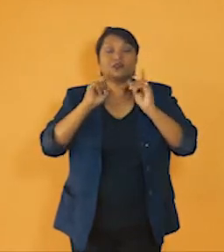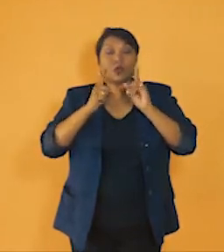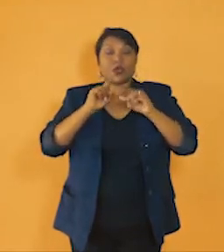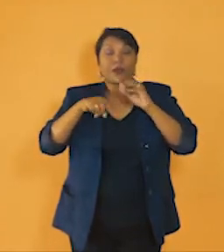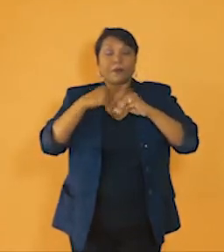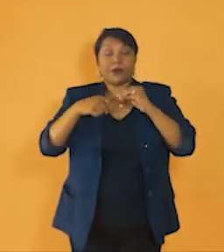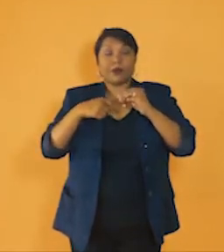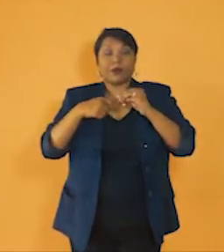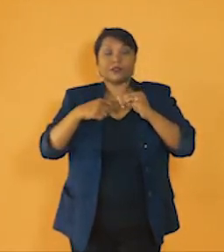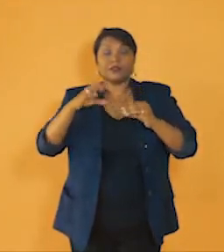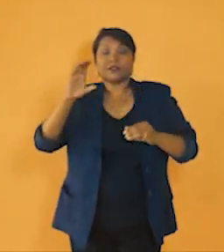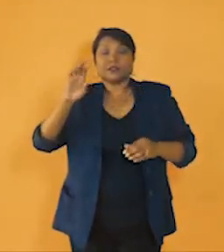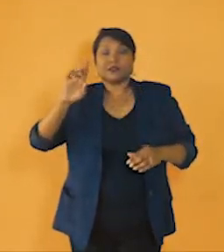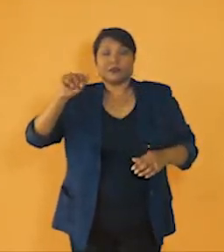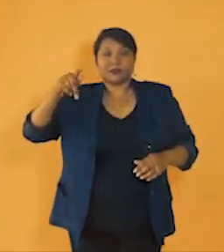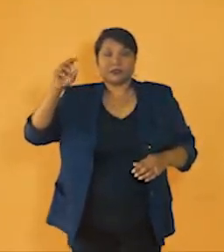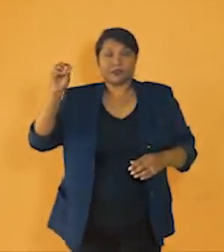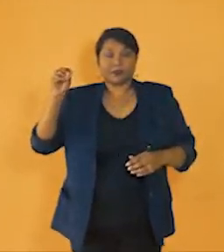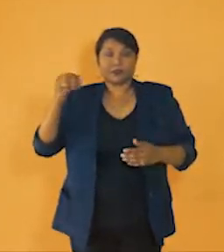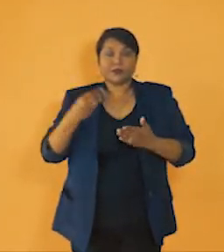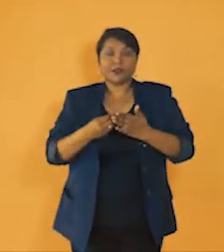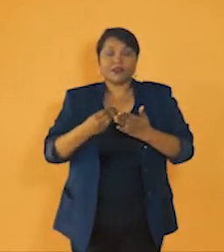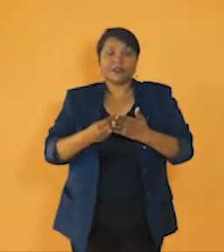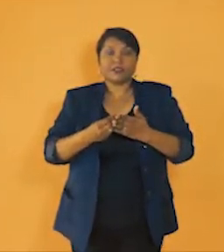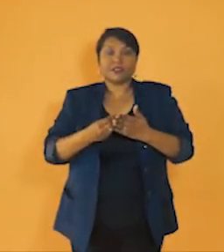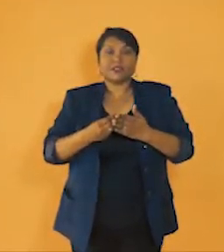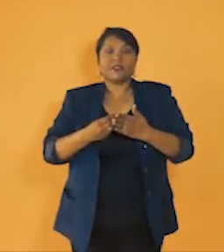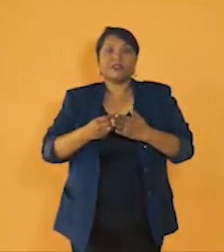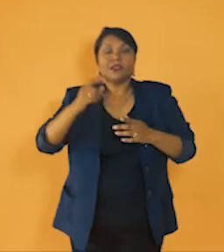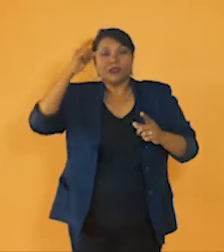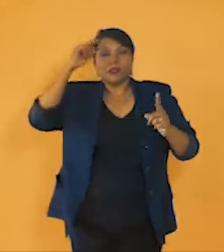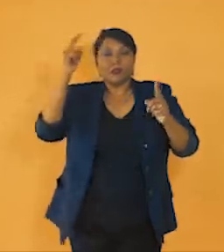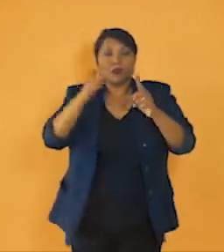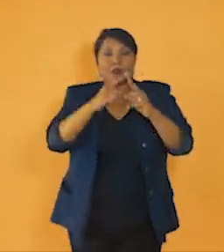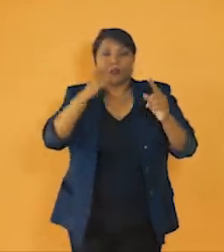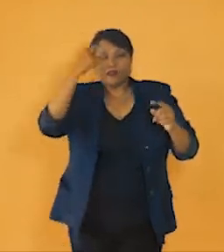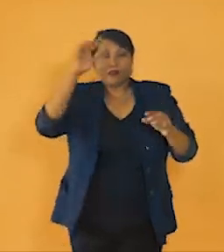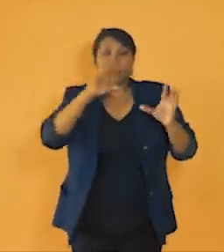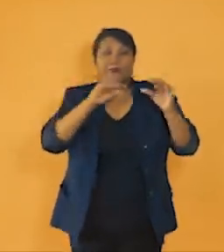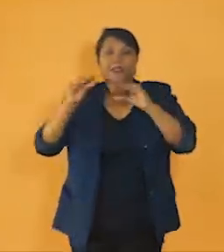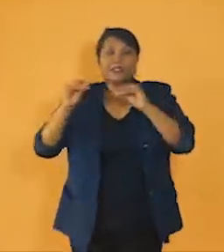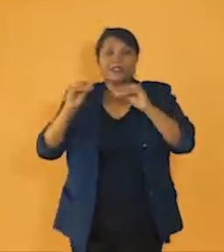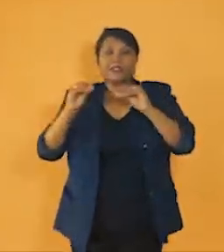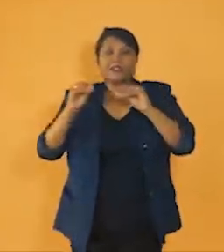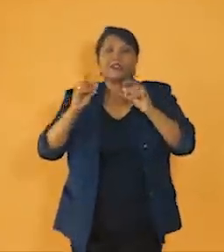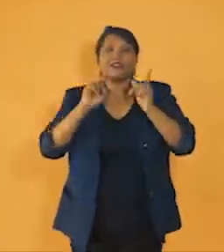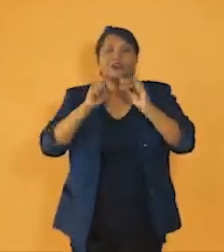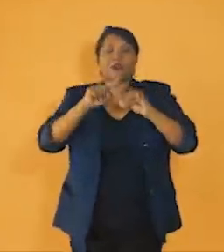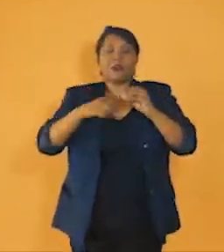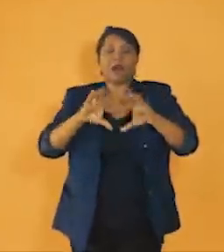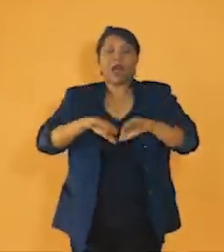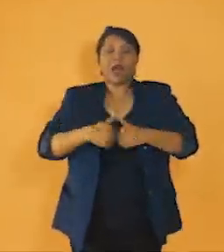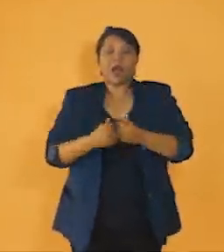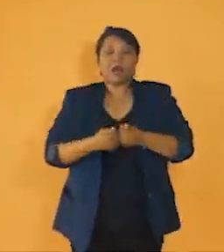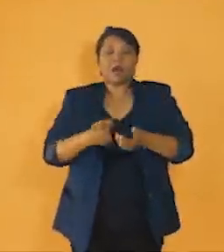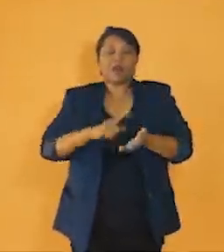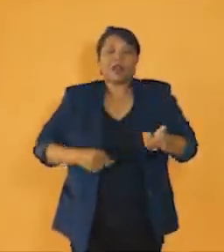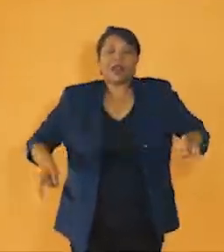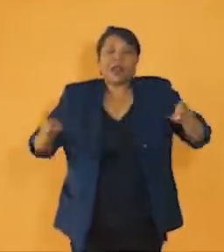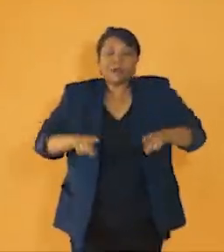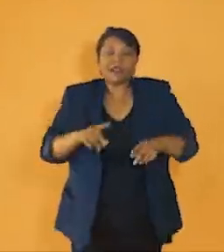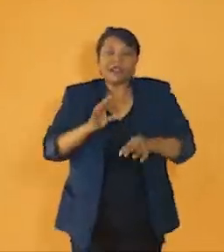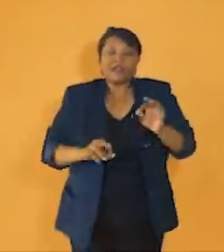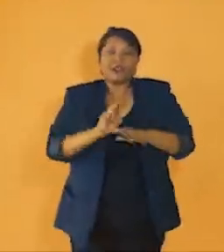related to cryptocurrencies were explored. The objective of the forum, titled Cryptocurrencies, Implications for Trinidad and